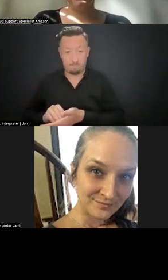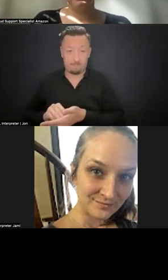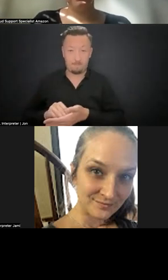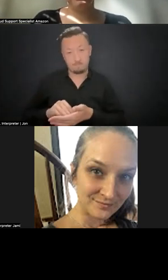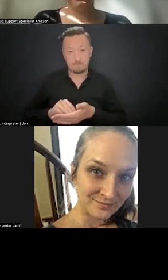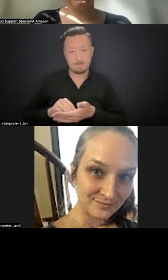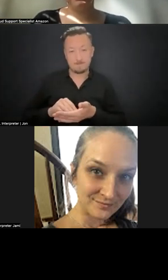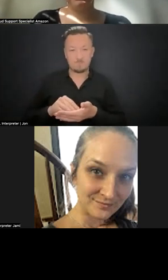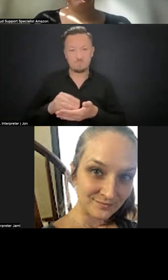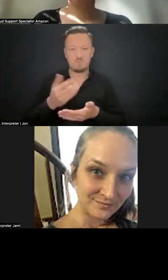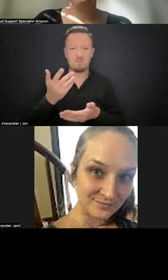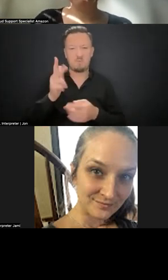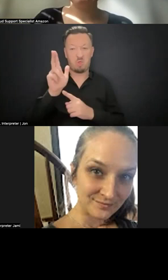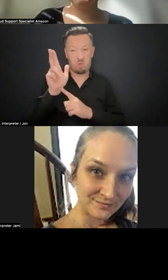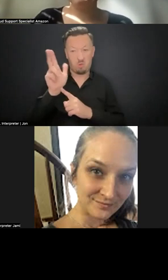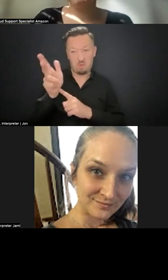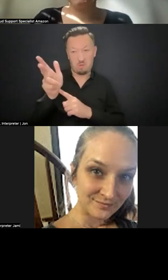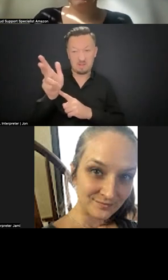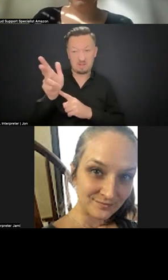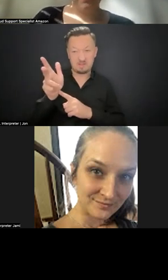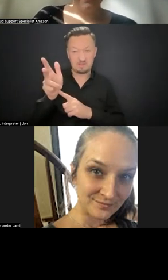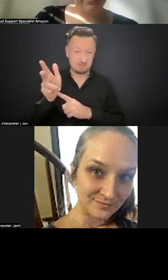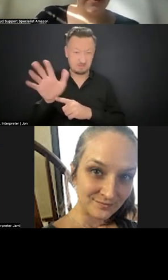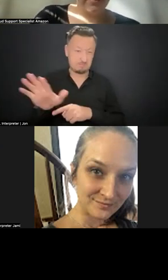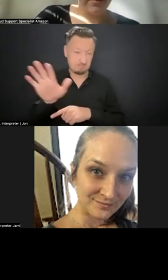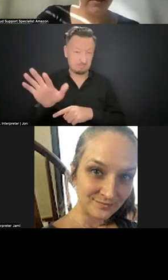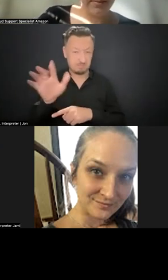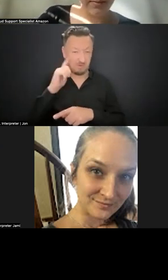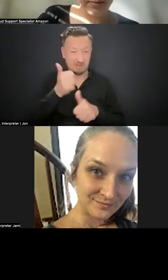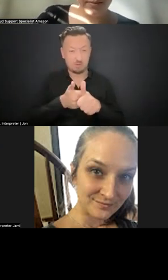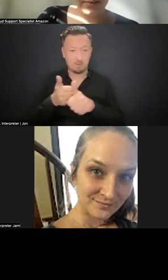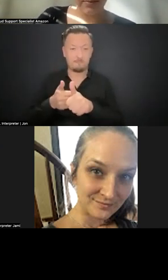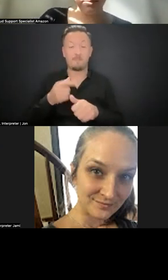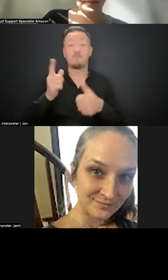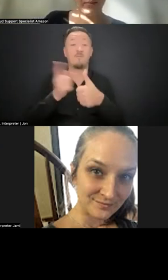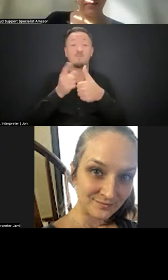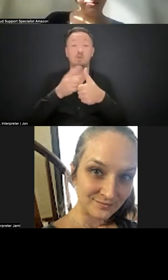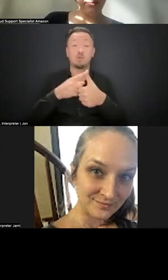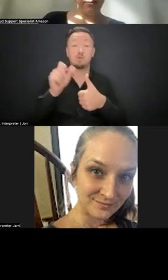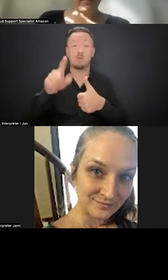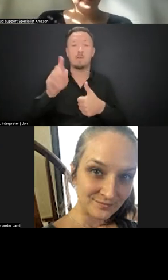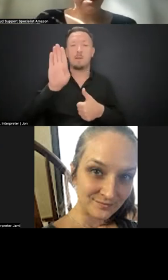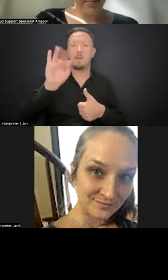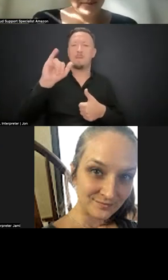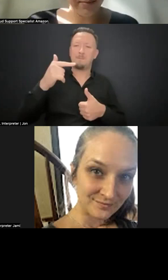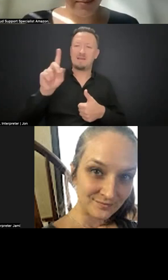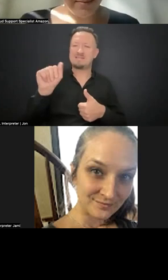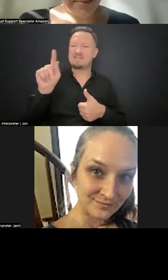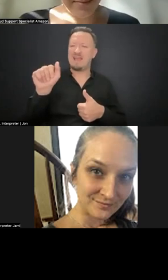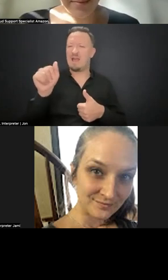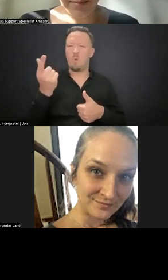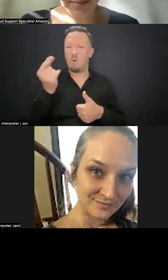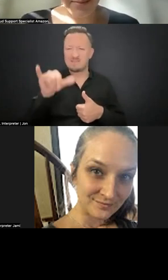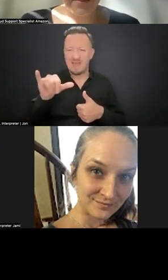everybody 3 minutes or so. It's good. All right. So first one, big data. Just anything you remember. I said